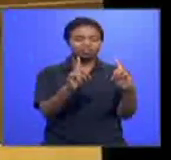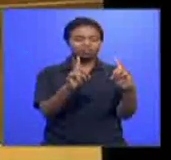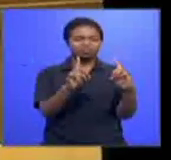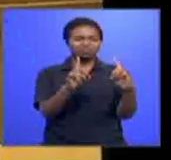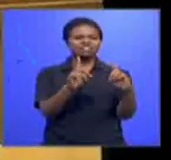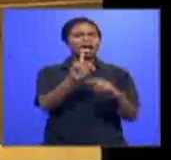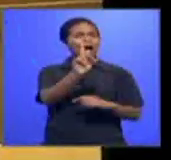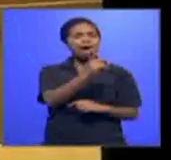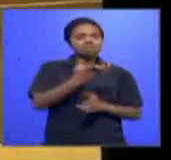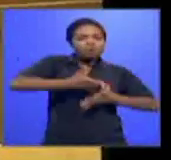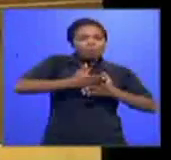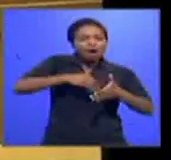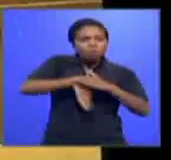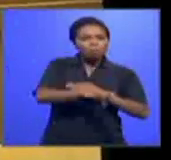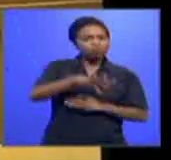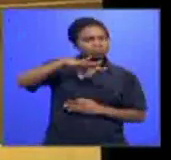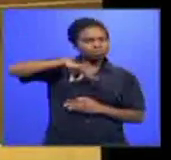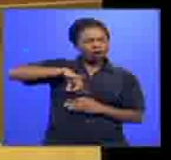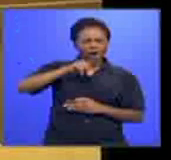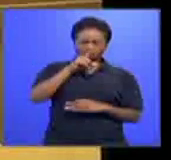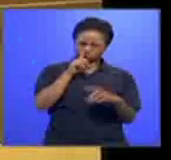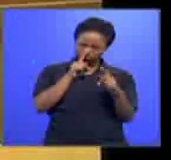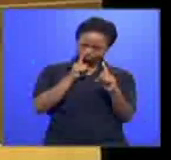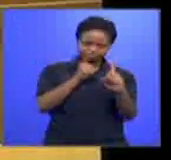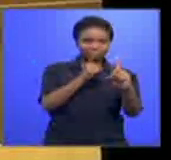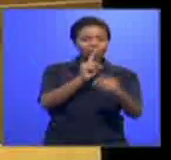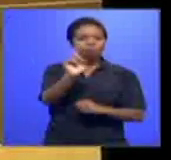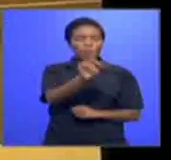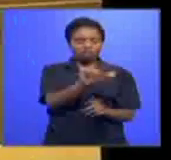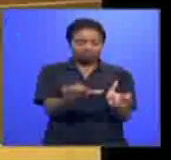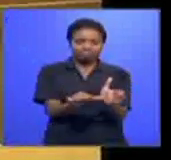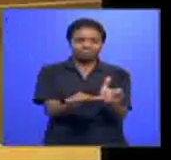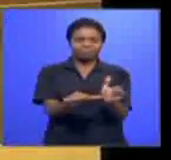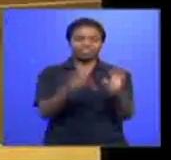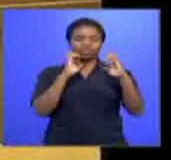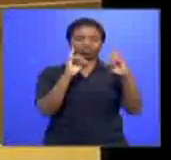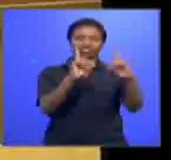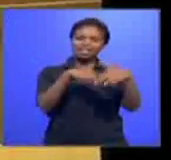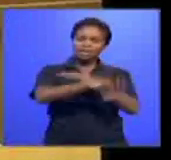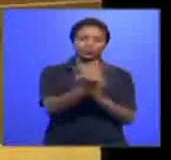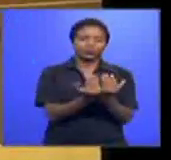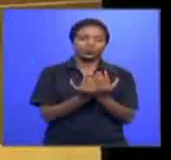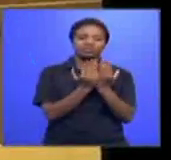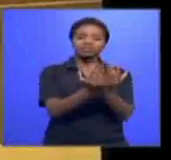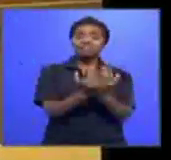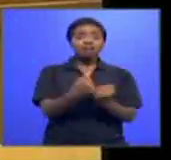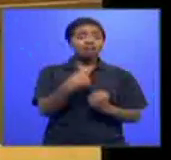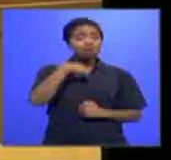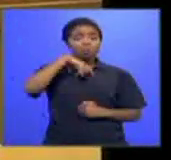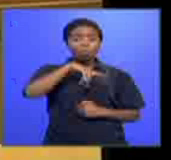Decent salaries and conditions of service will play an important role in